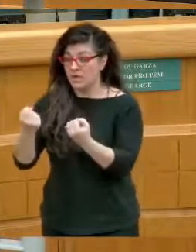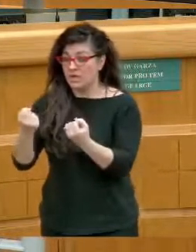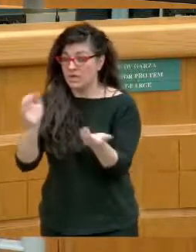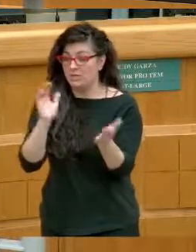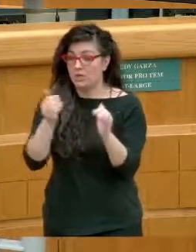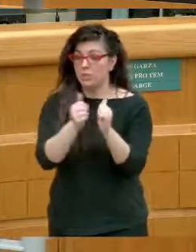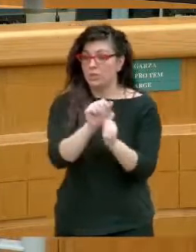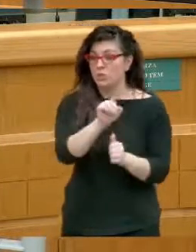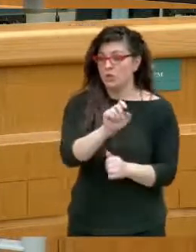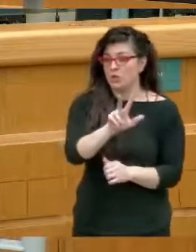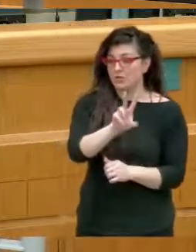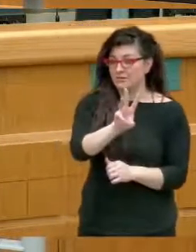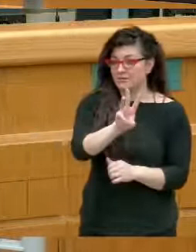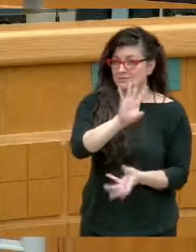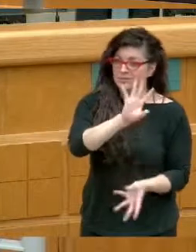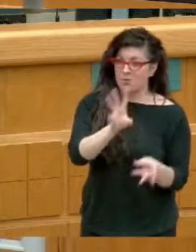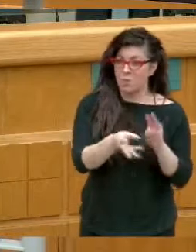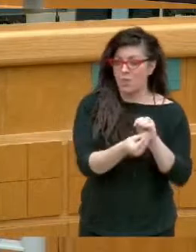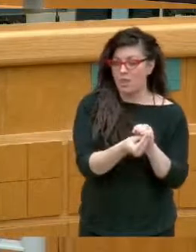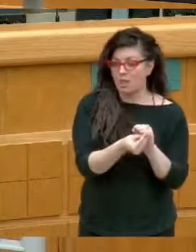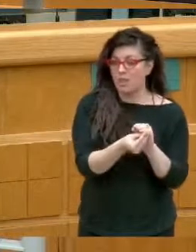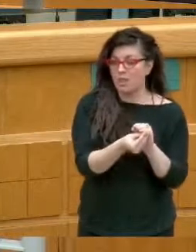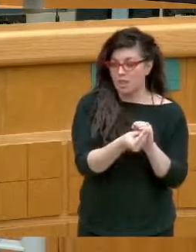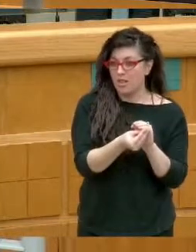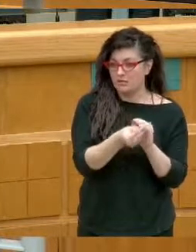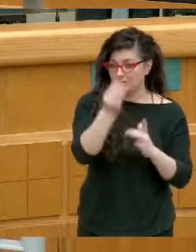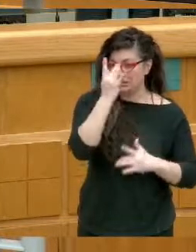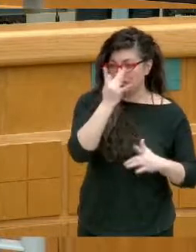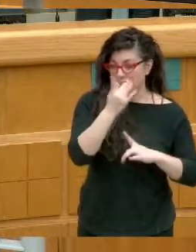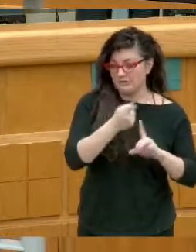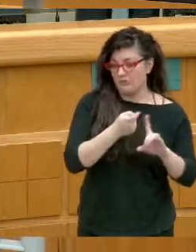total cases from the beginning of the pandemic.